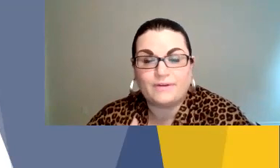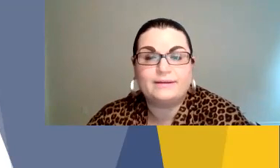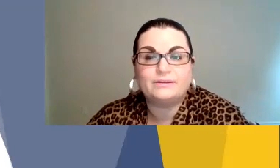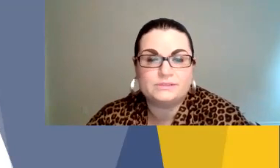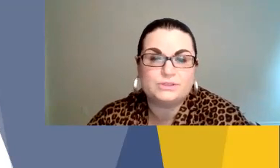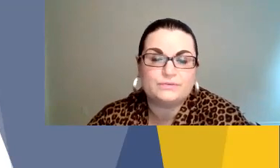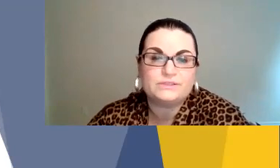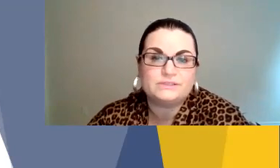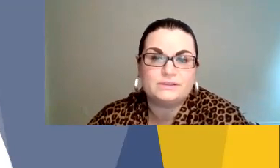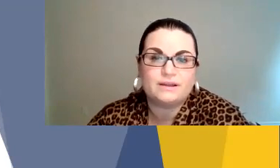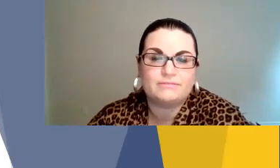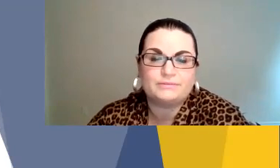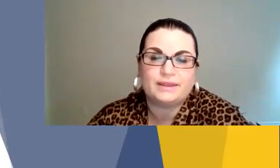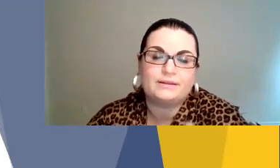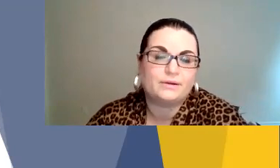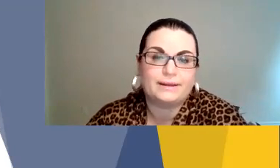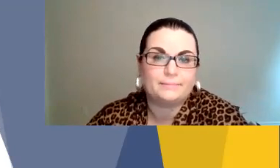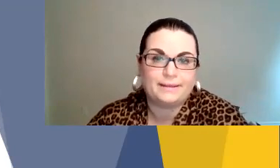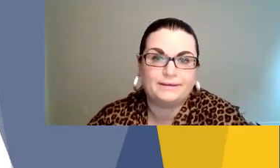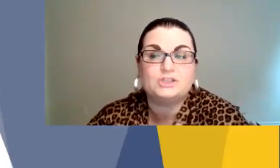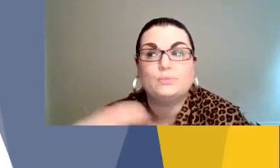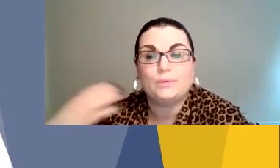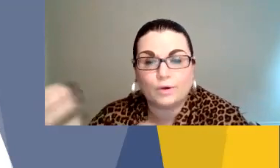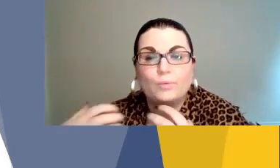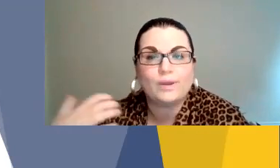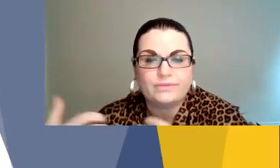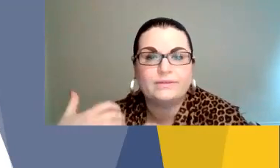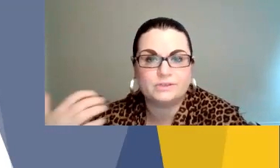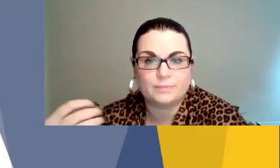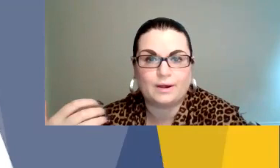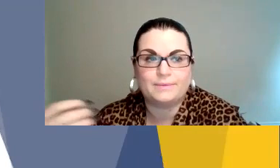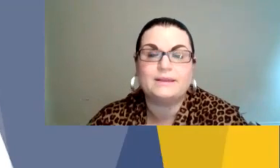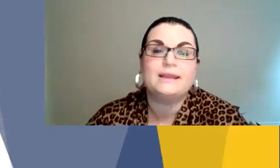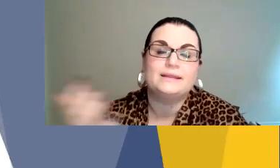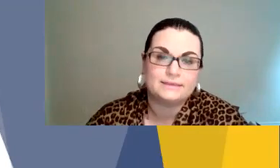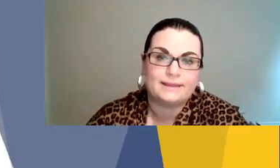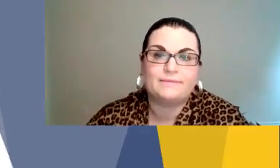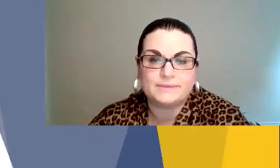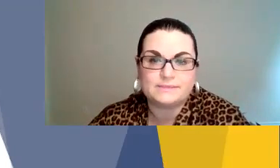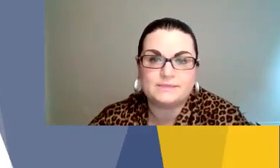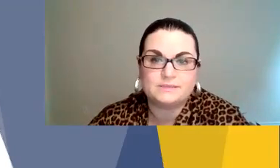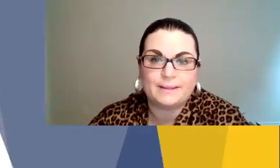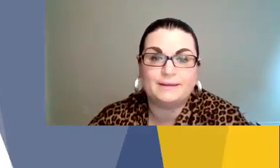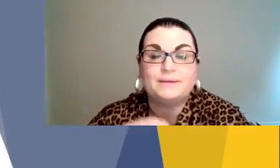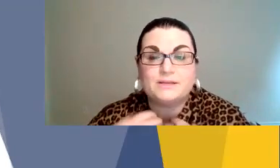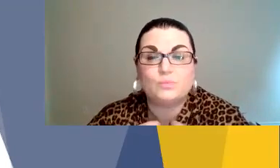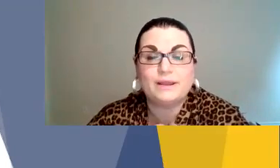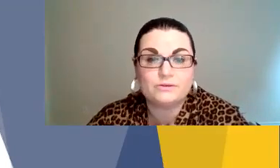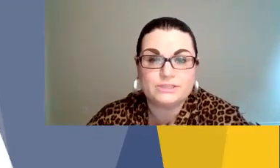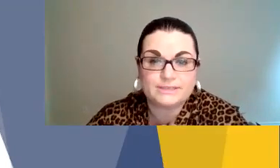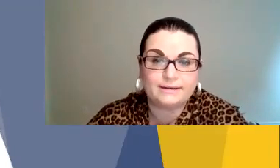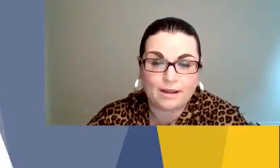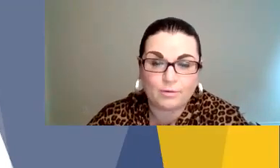are providing goods and services to the government of Canada are getting paid. And so we work with the department to get the businesses paid because